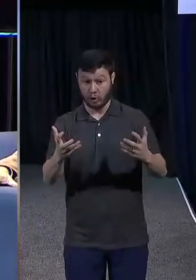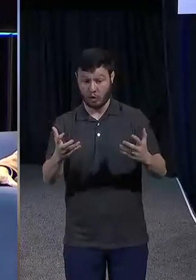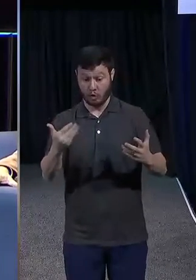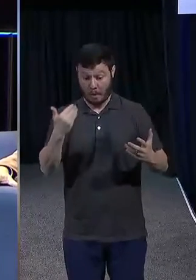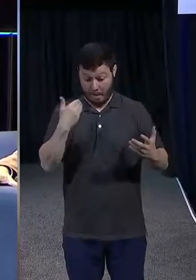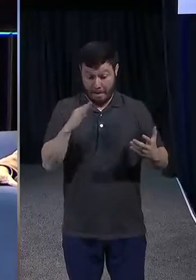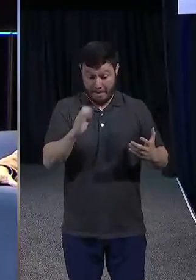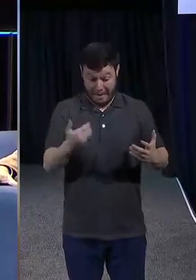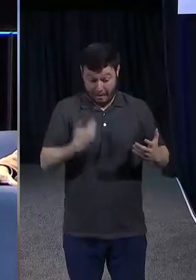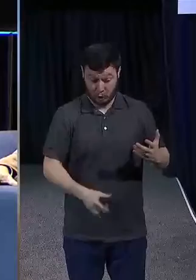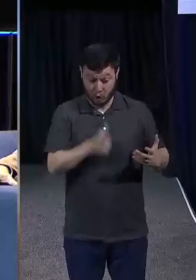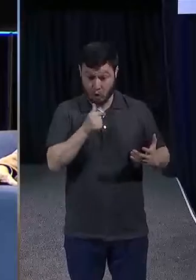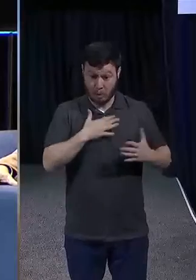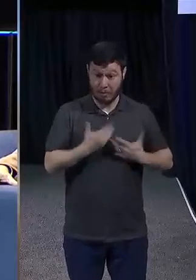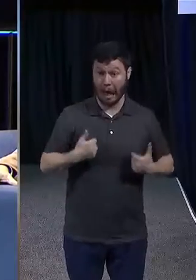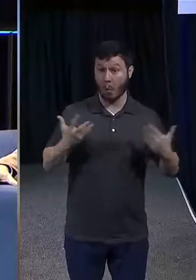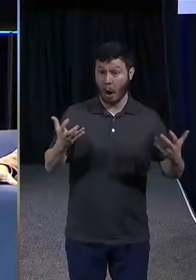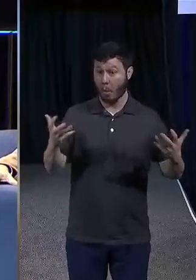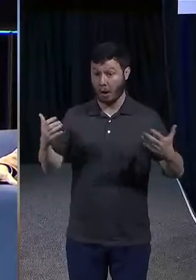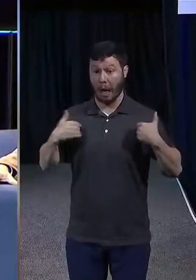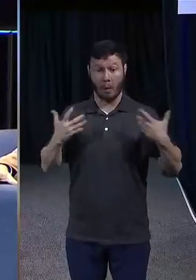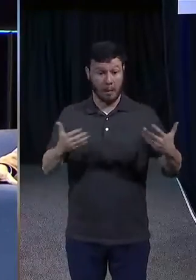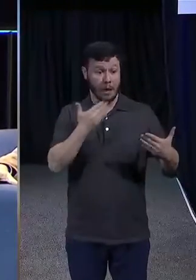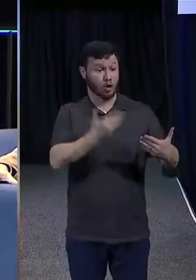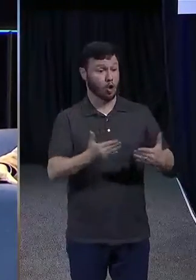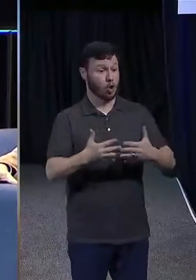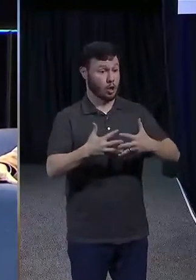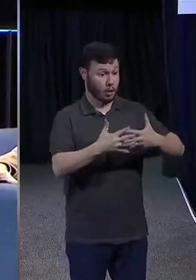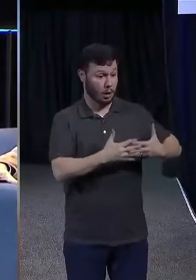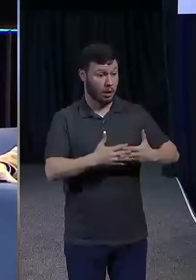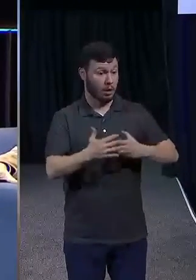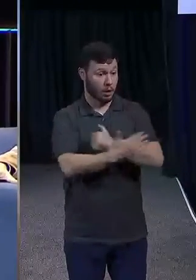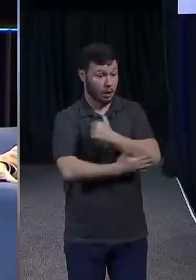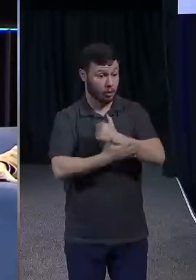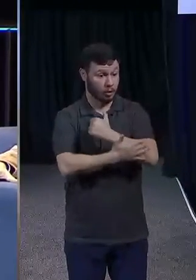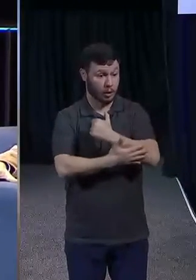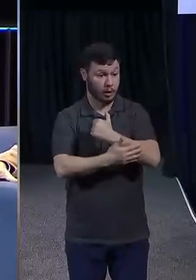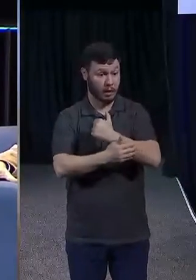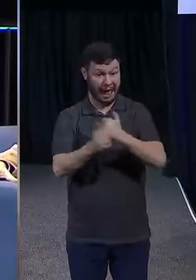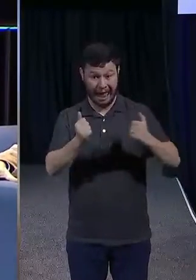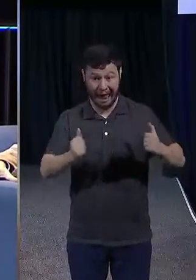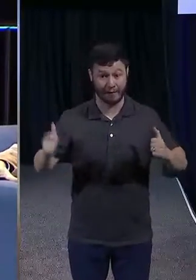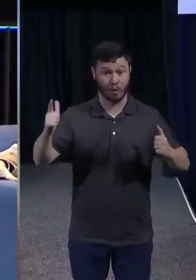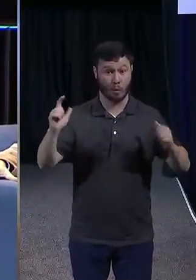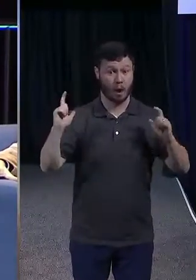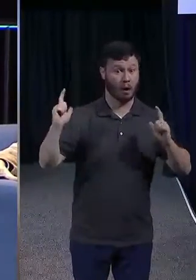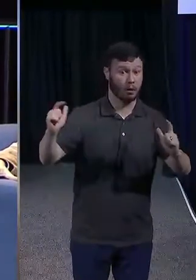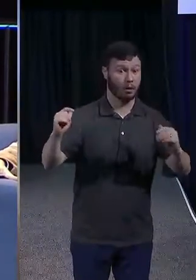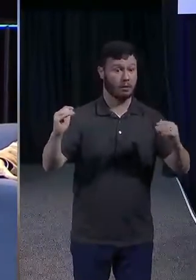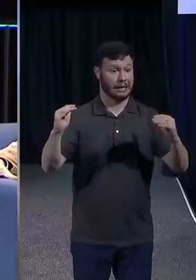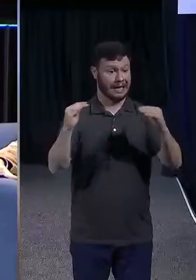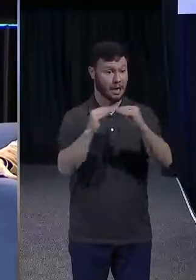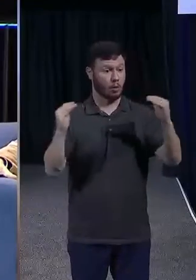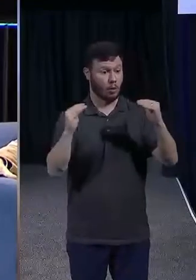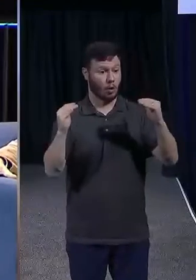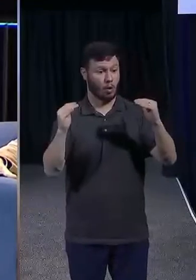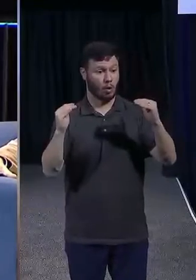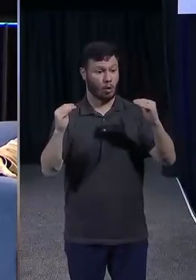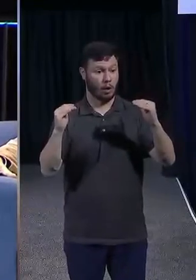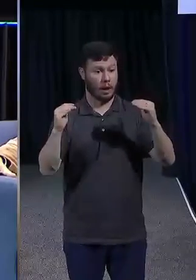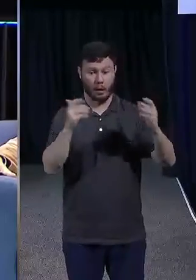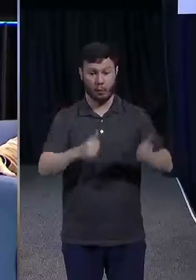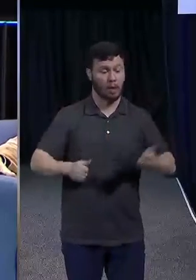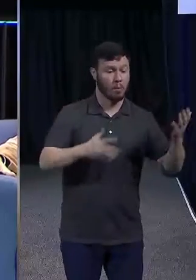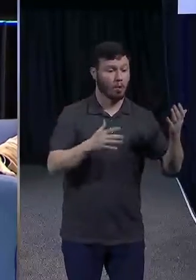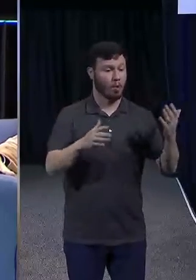be, right? If you want to be the country in which all are created equal and endowed with inalienable rights, if